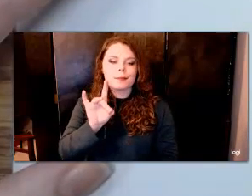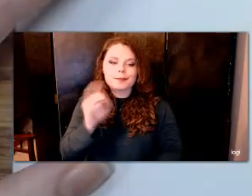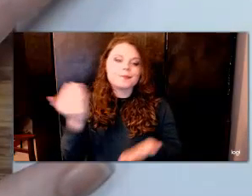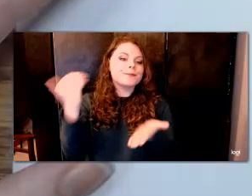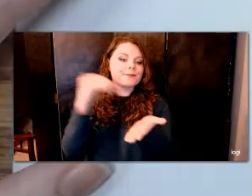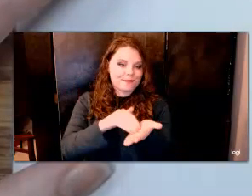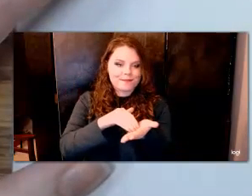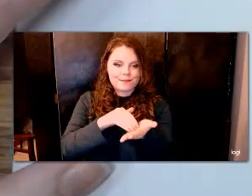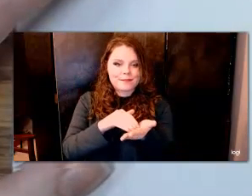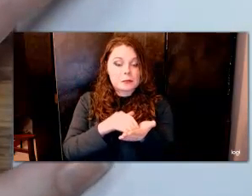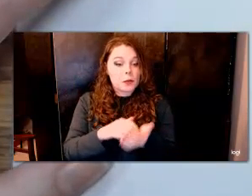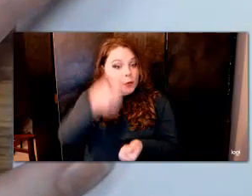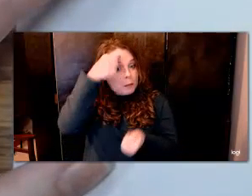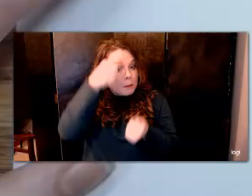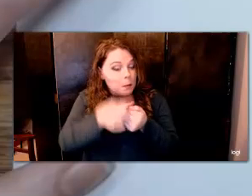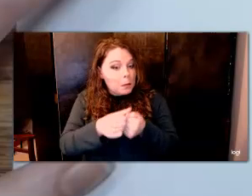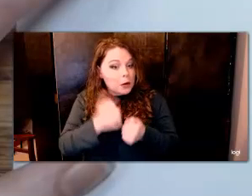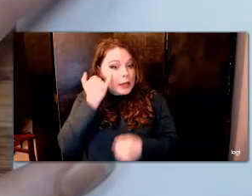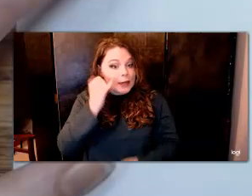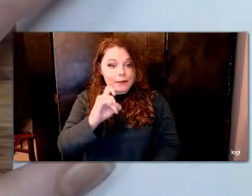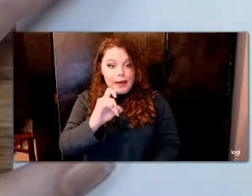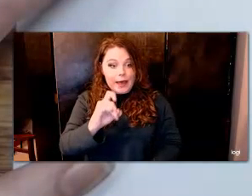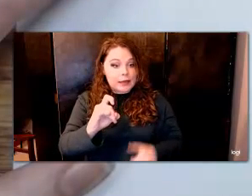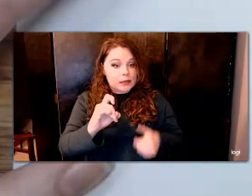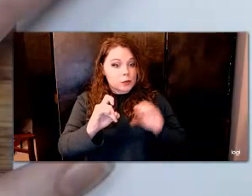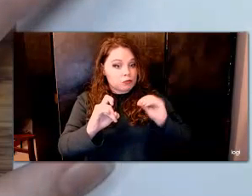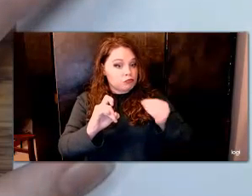Remember, if there is not a number, it is an invisible one.